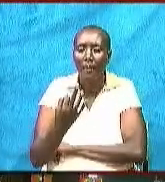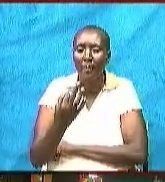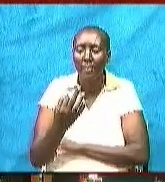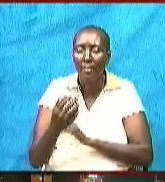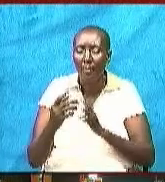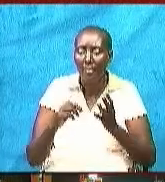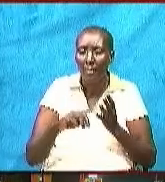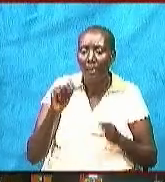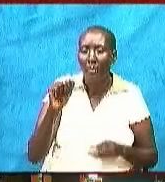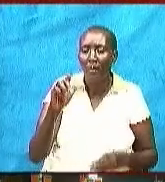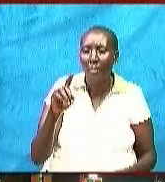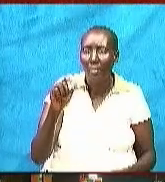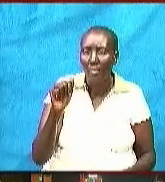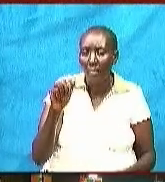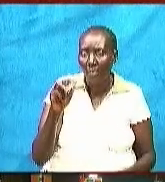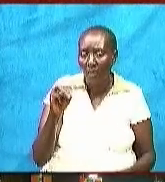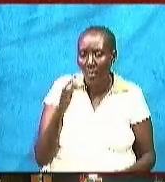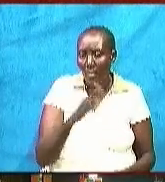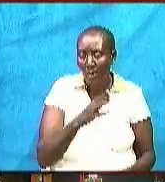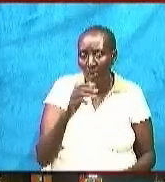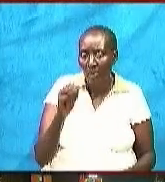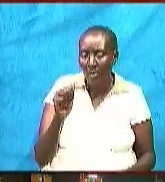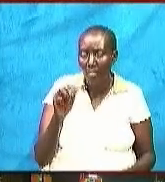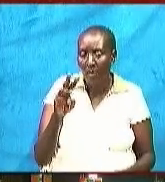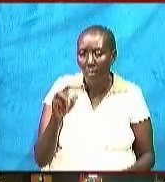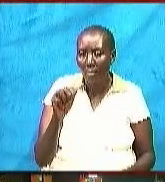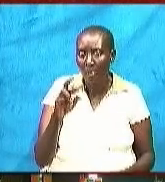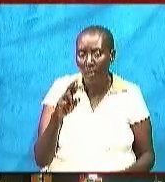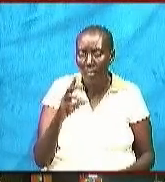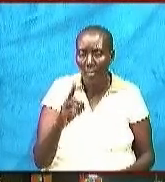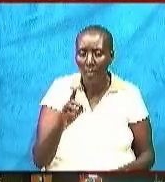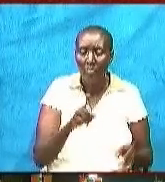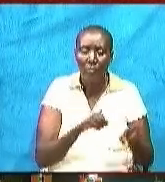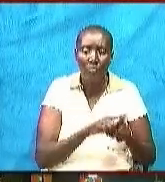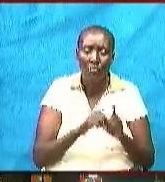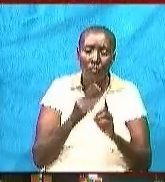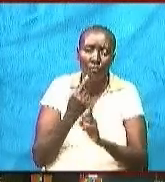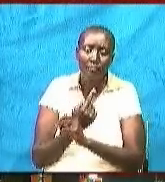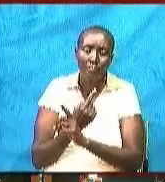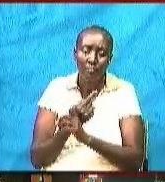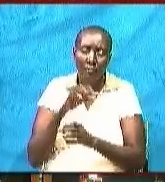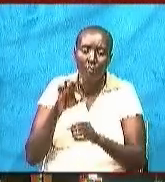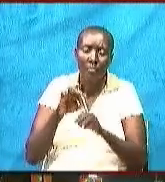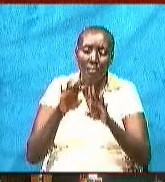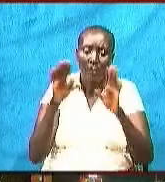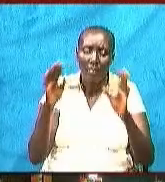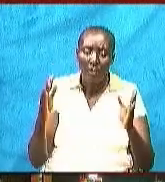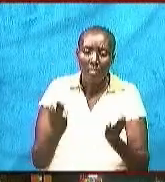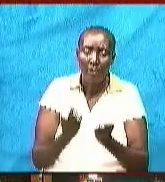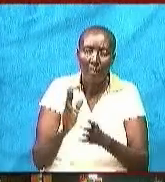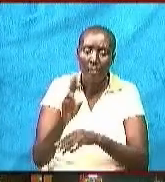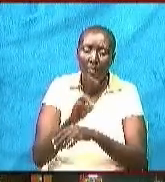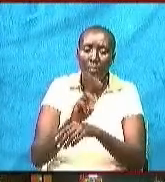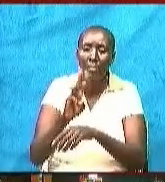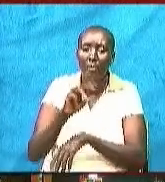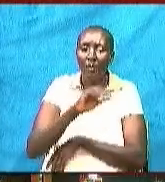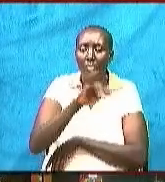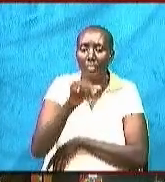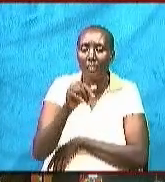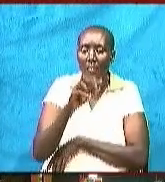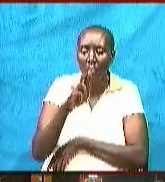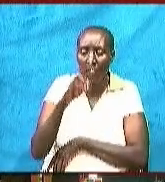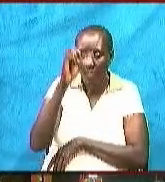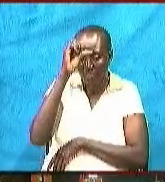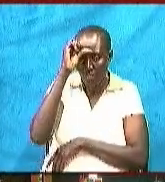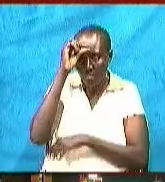Adan Award of the respective ballot boxes used in the Wajir